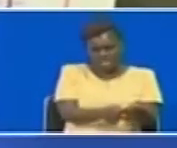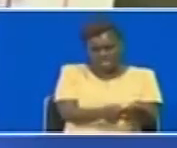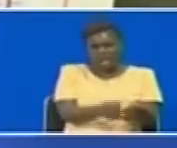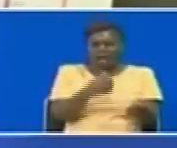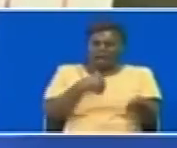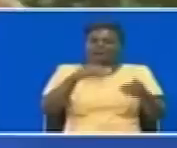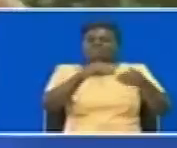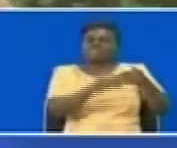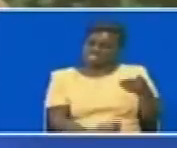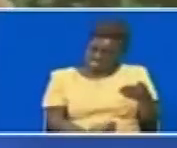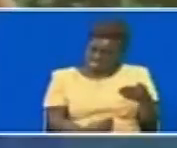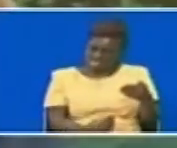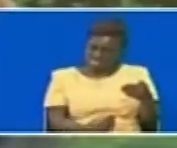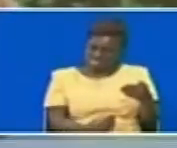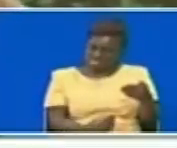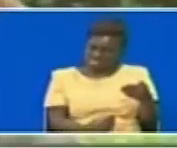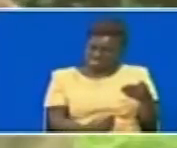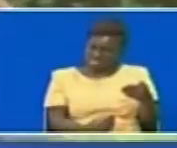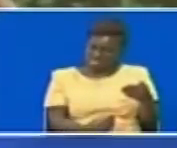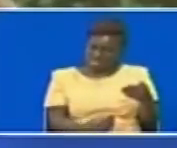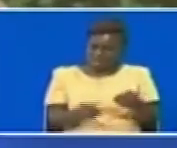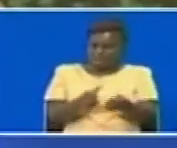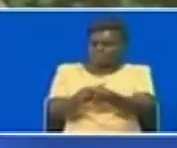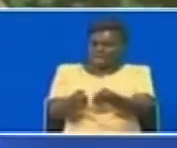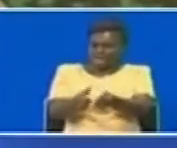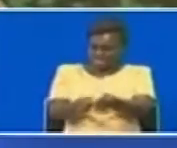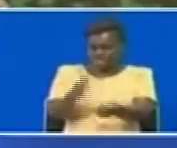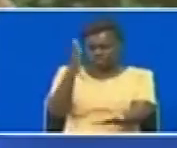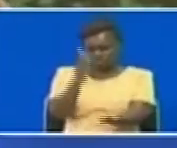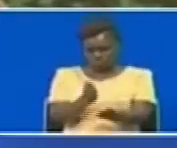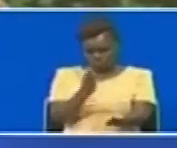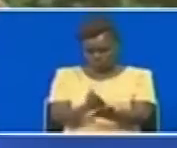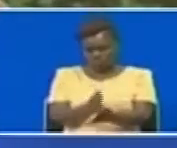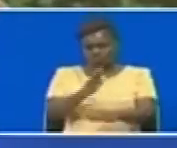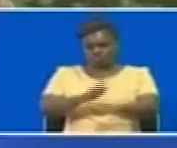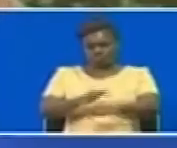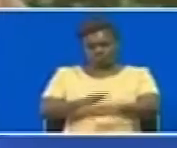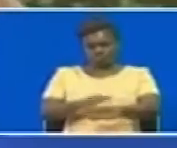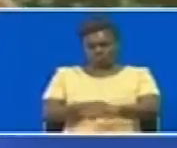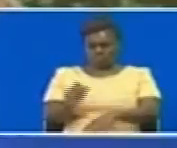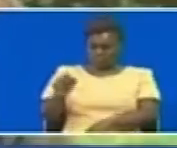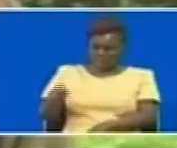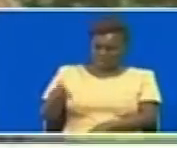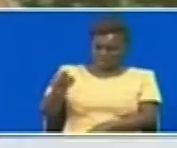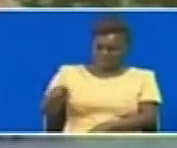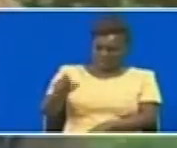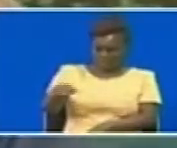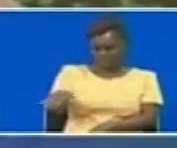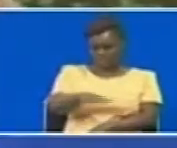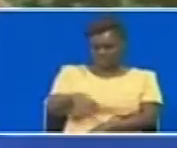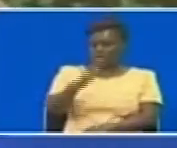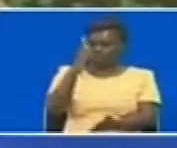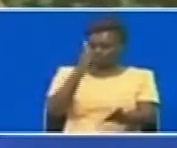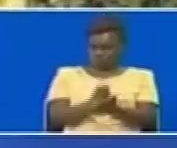receipts ambayo nilinunua kwa Agrofets kwamba hii mahindi ni genuine na it is good kwa kupanda kwa hii area and it is